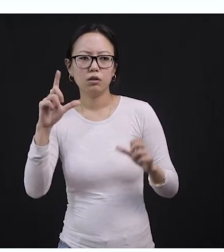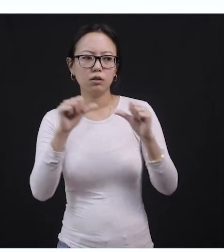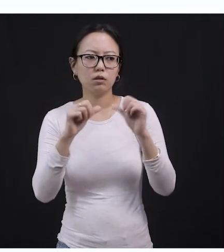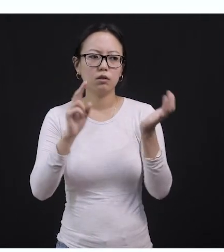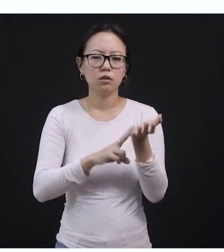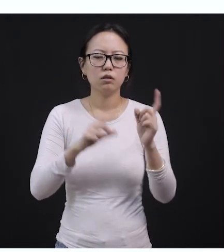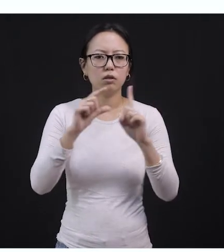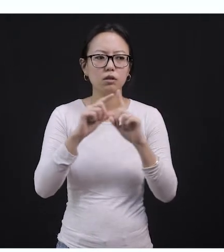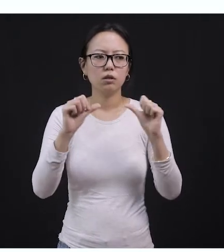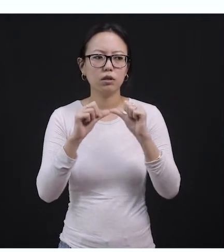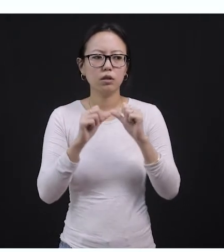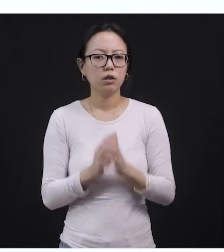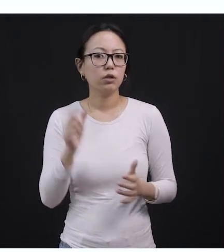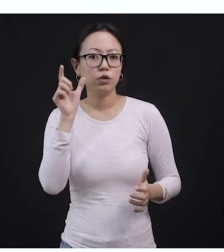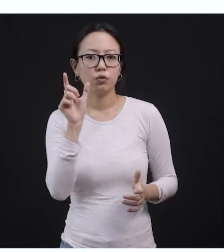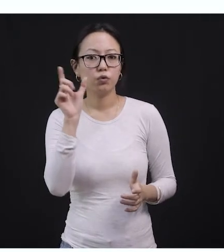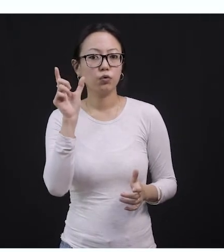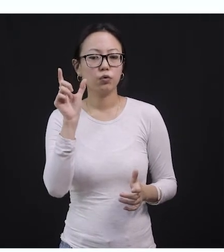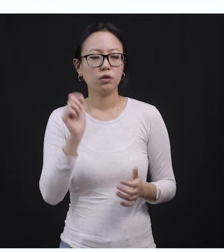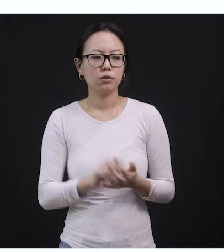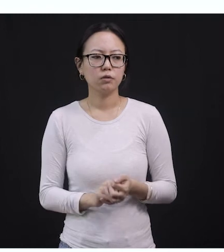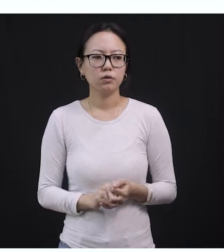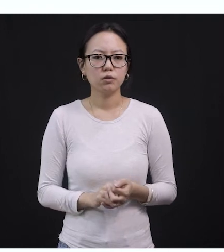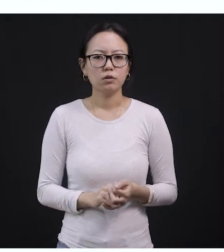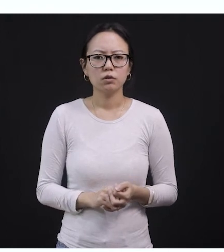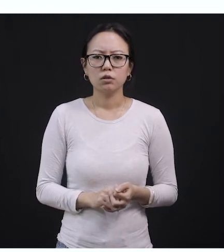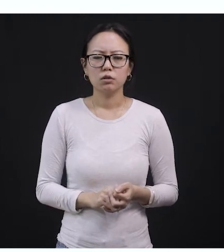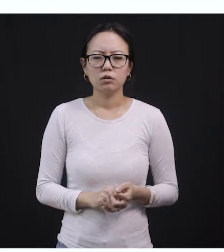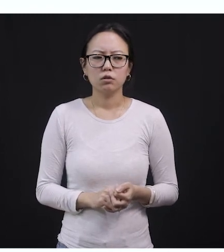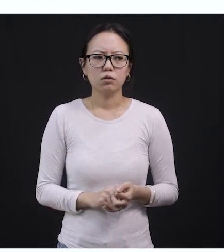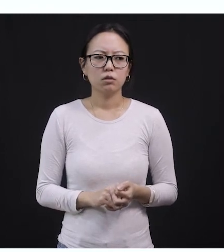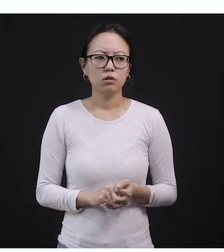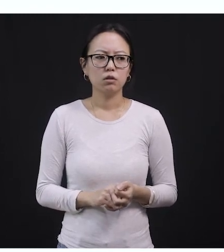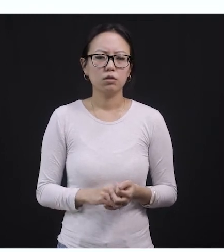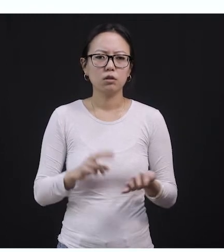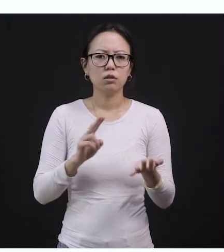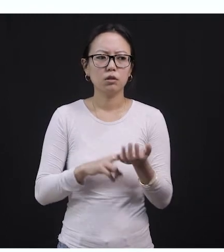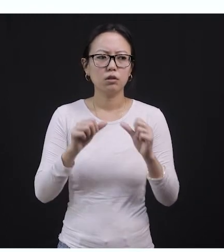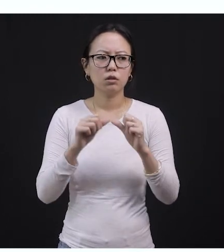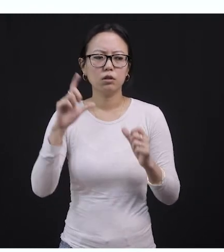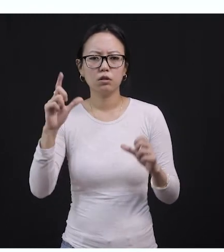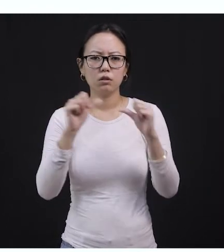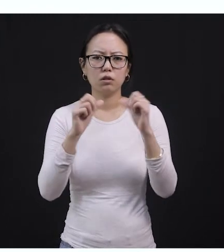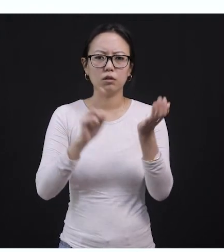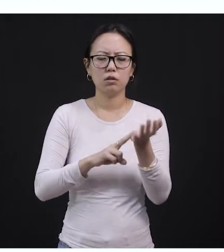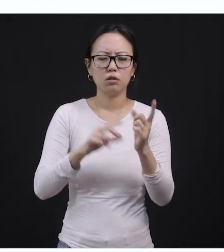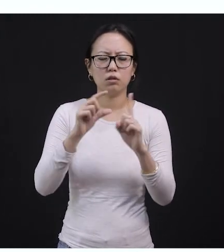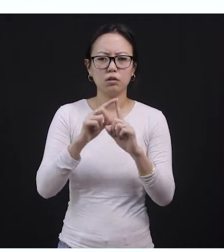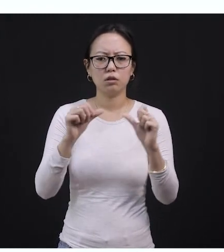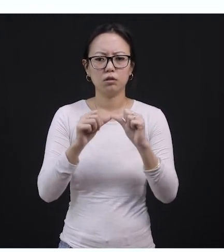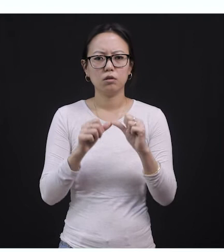you that Nalanda University was a university where Harsha has given most of the financial